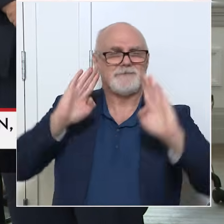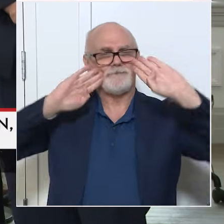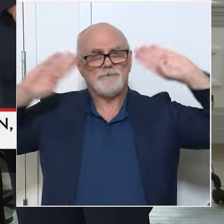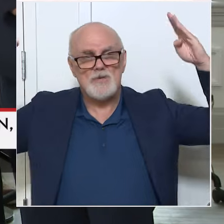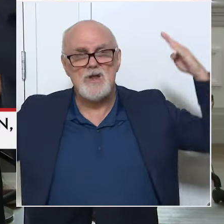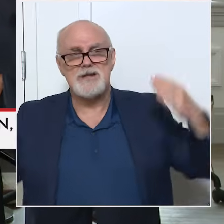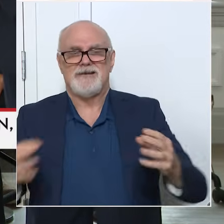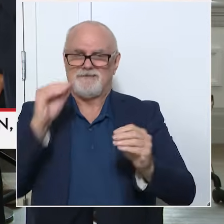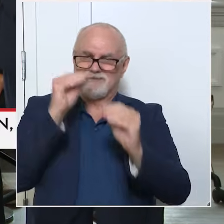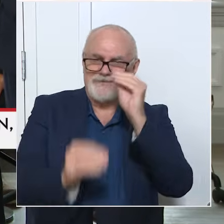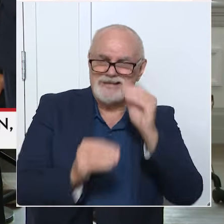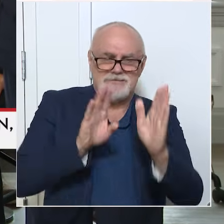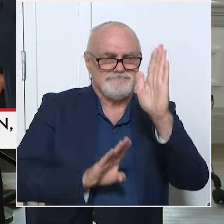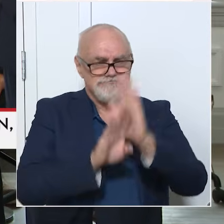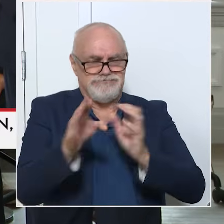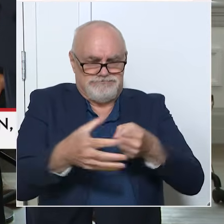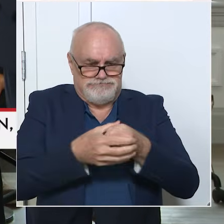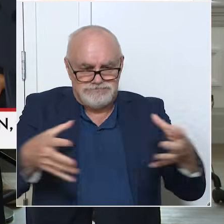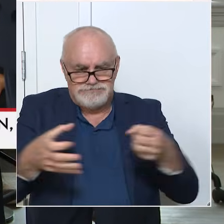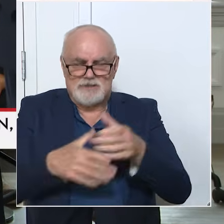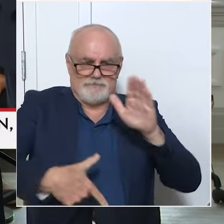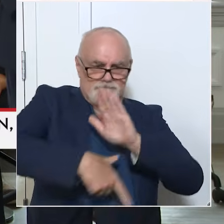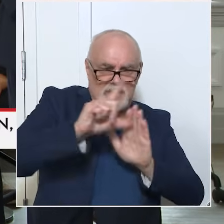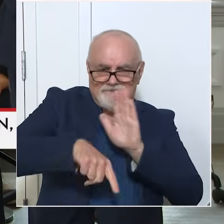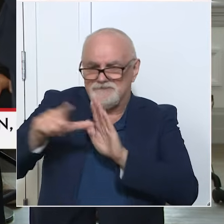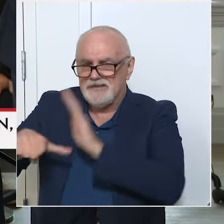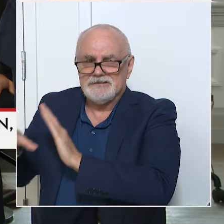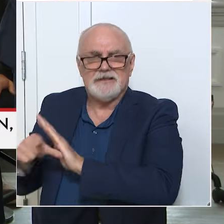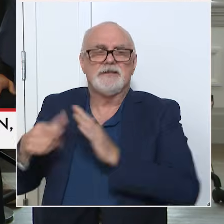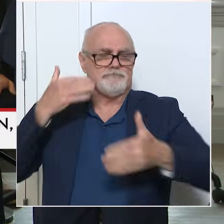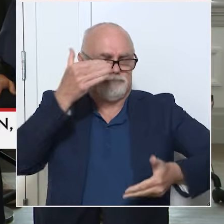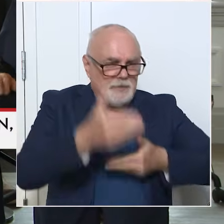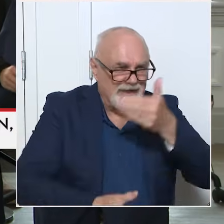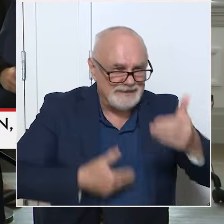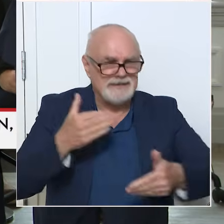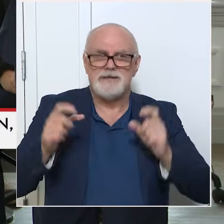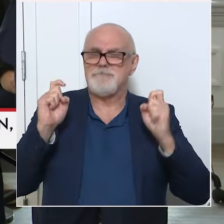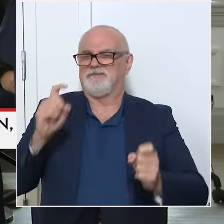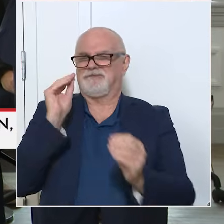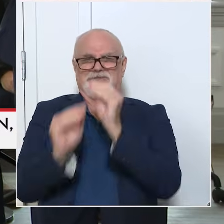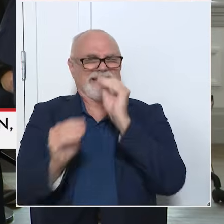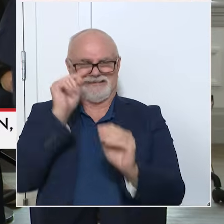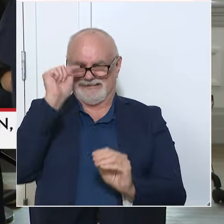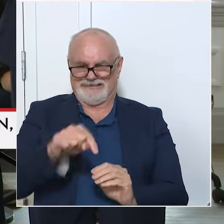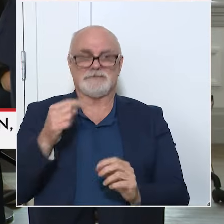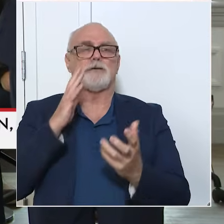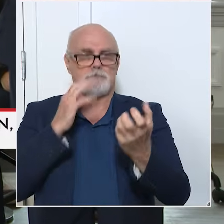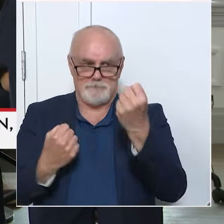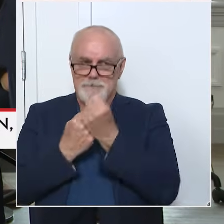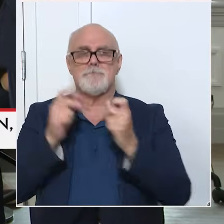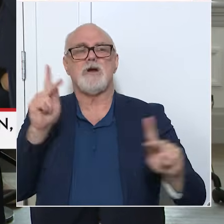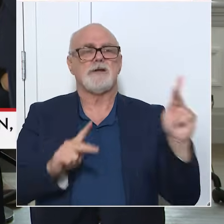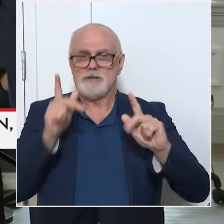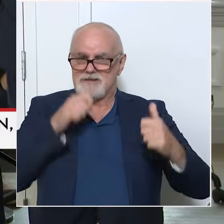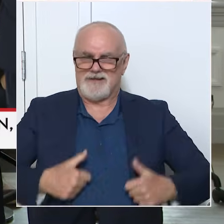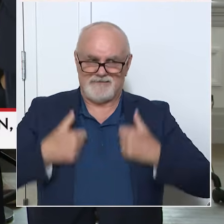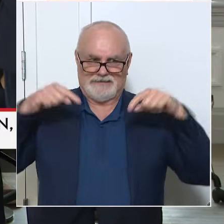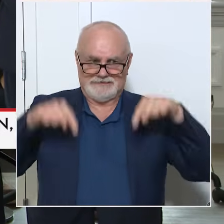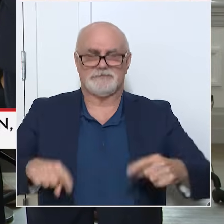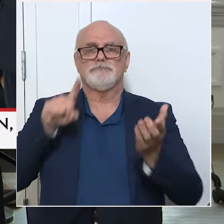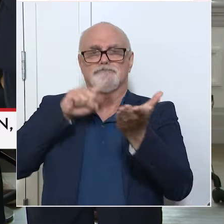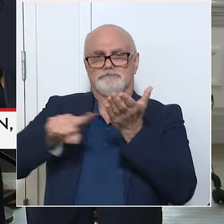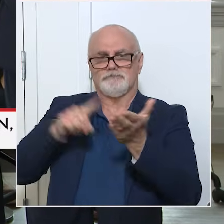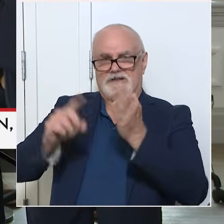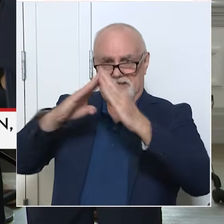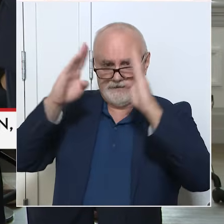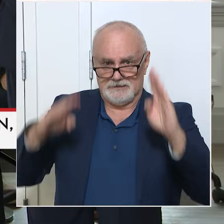review process to make sure that interested parties are the ones that are taking everybody to court,